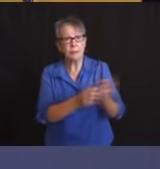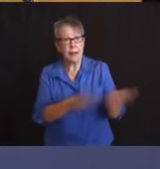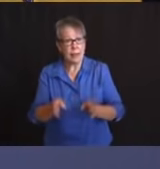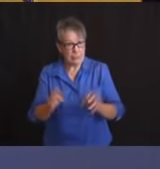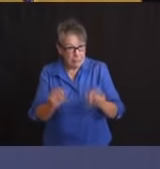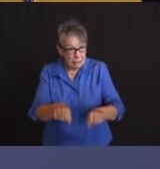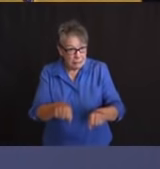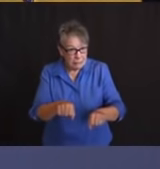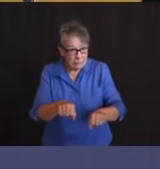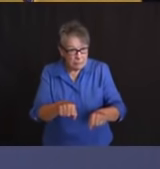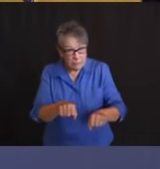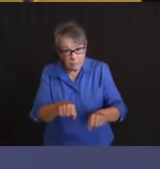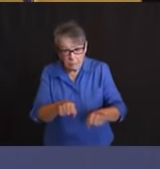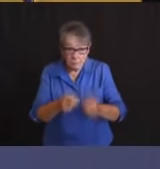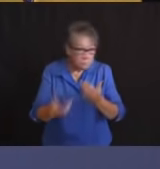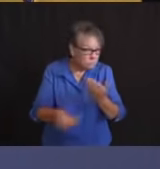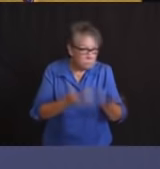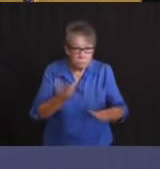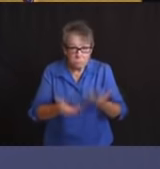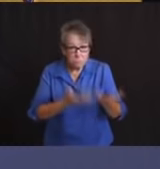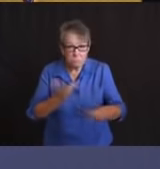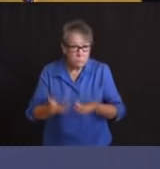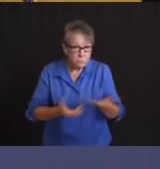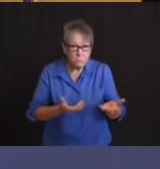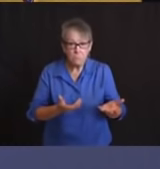to clarify when you said $60 million in